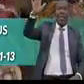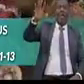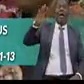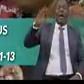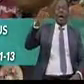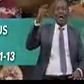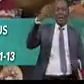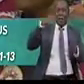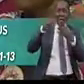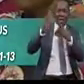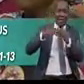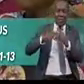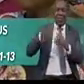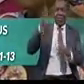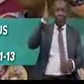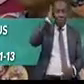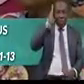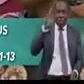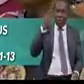the back there,